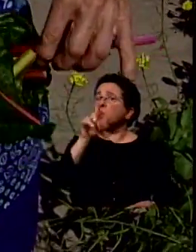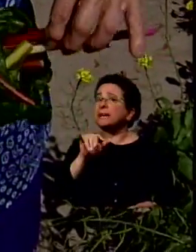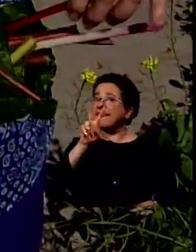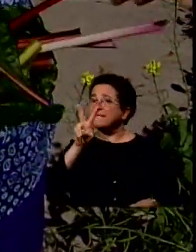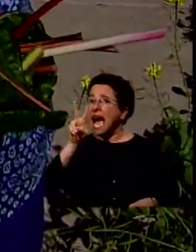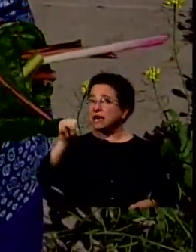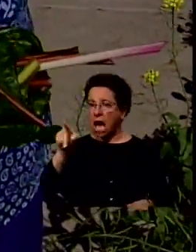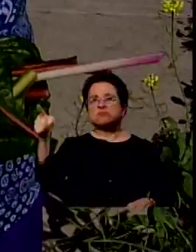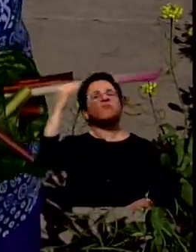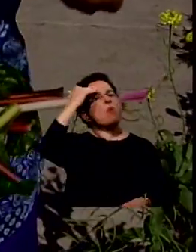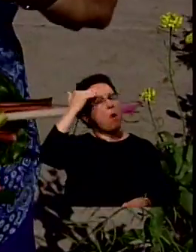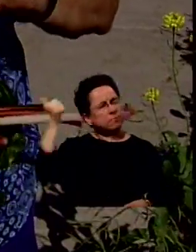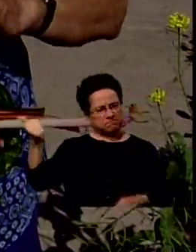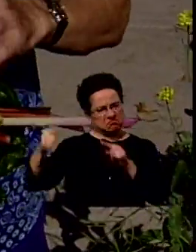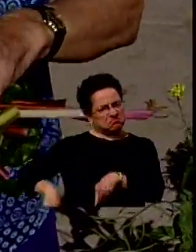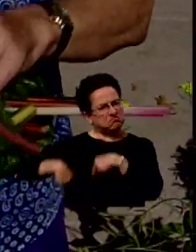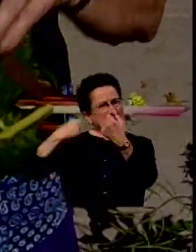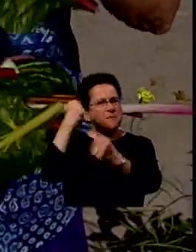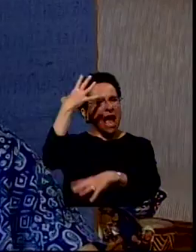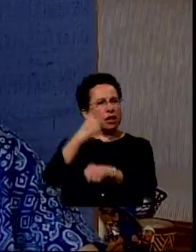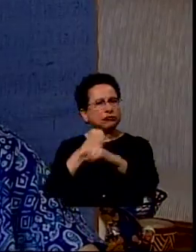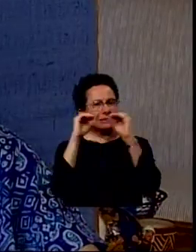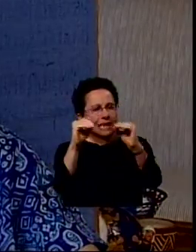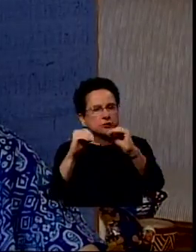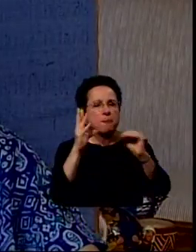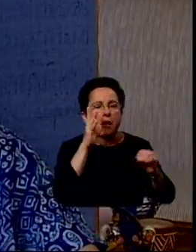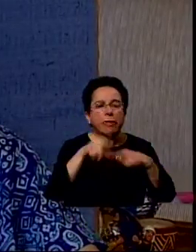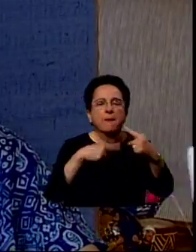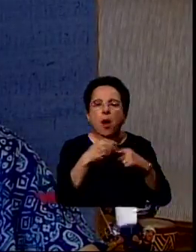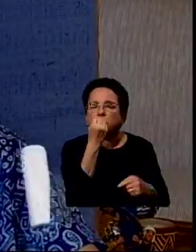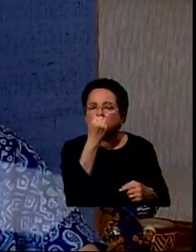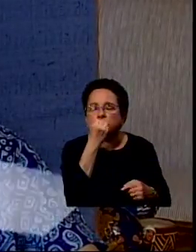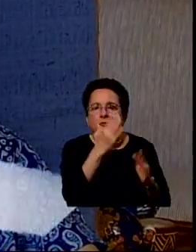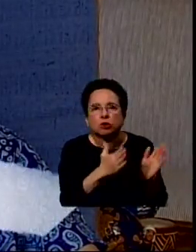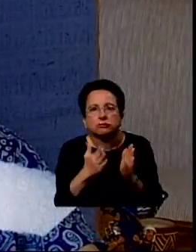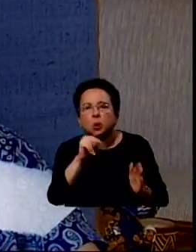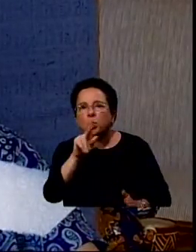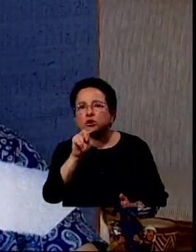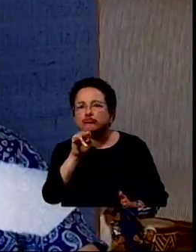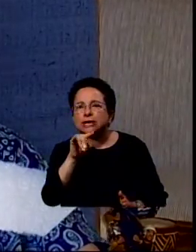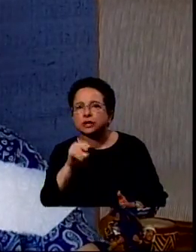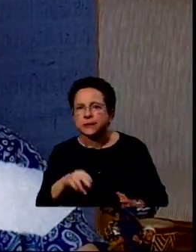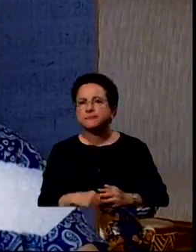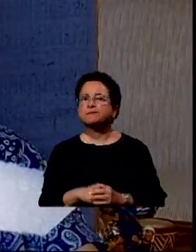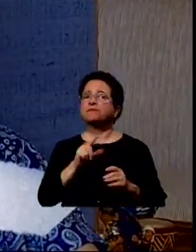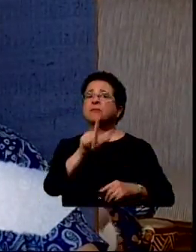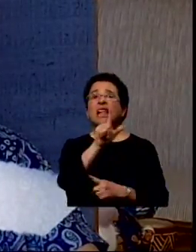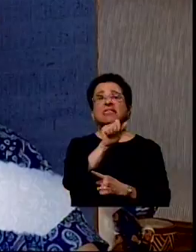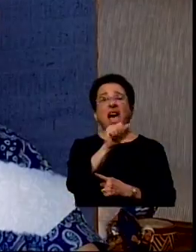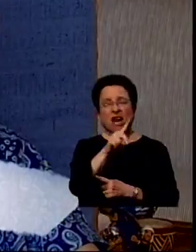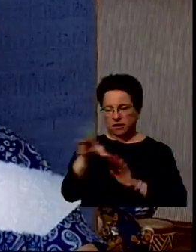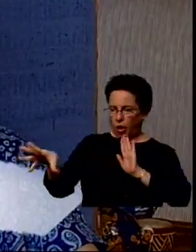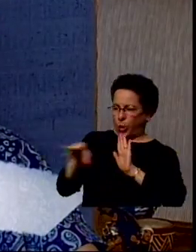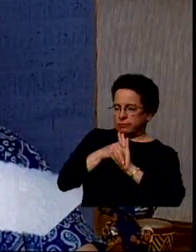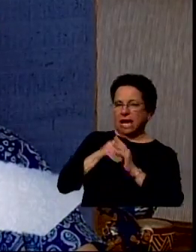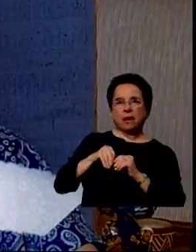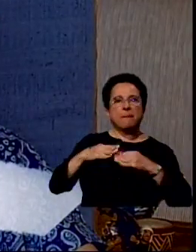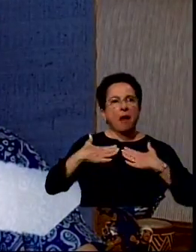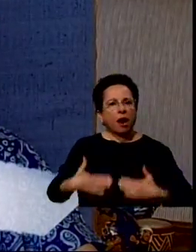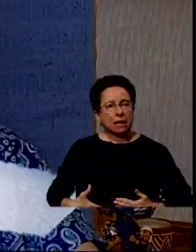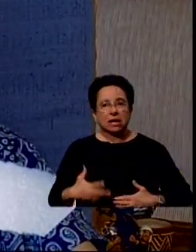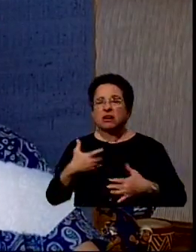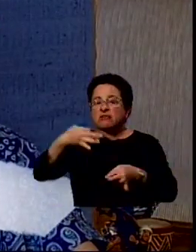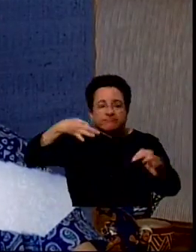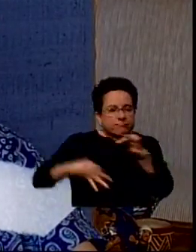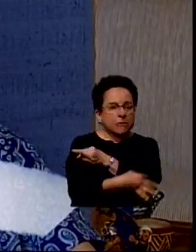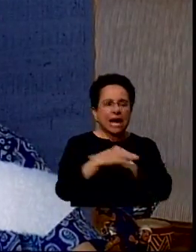teaching mothers about nutrition for decades. Well, lead is absorbed in the body in the absence of adequate calcium and iron.